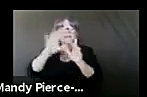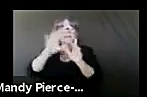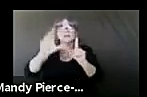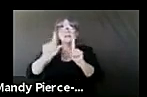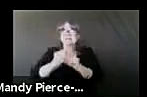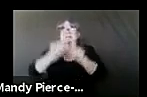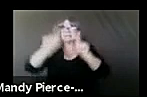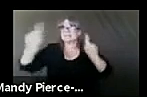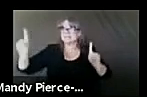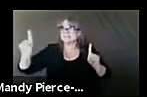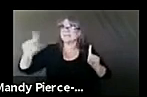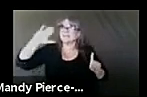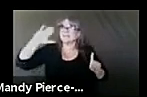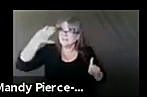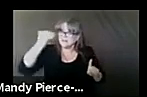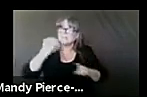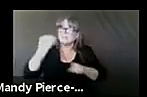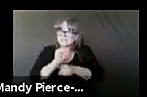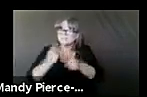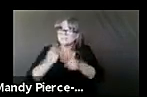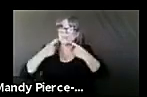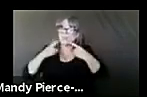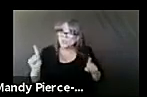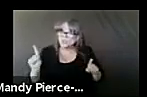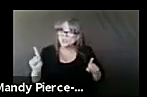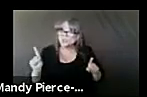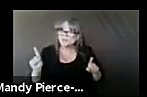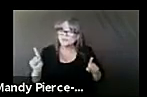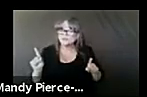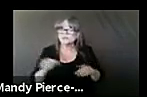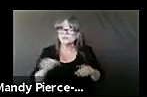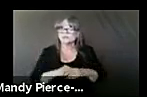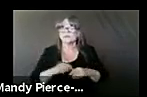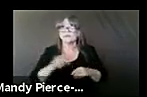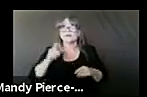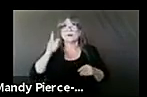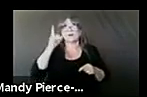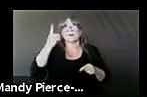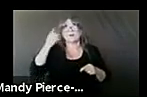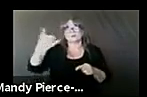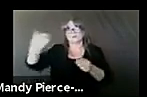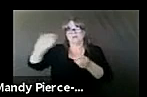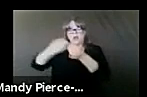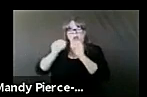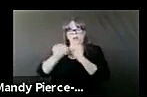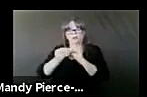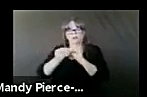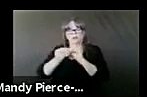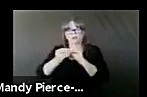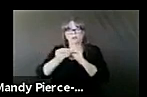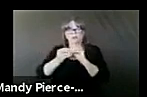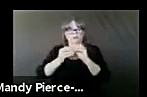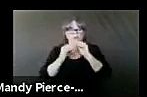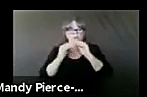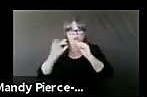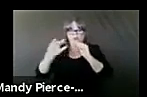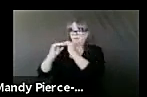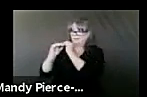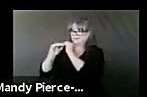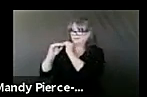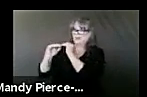being reflected in the number of cases and the number of hospitalizations we see. We looked at other places in the country